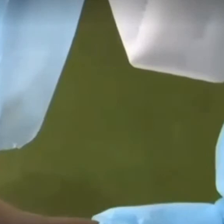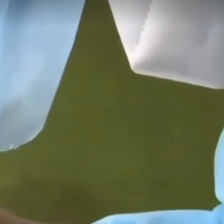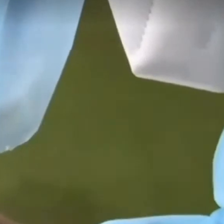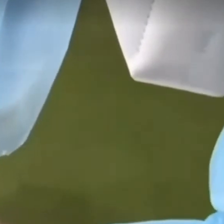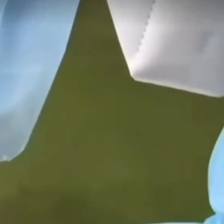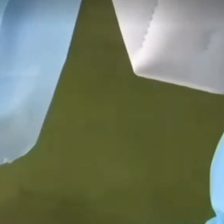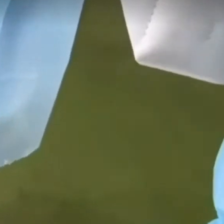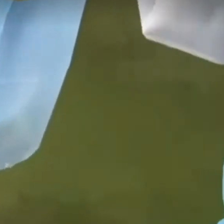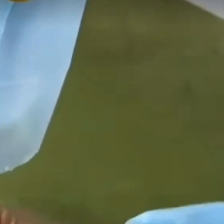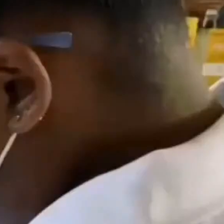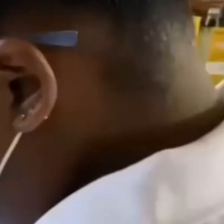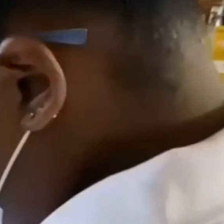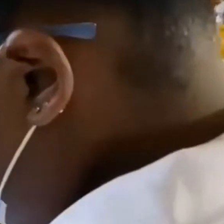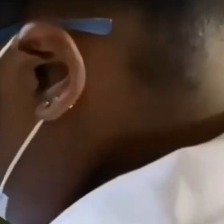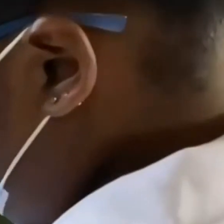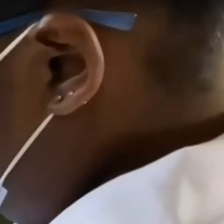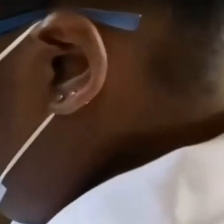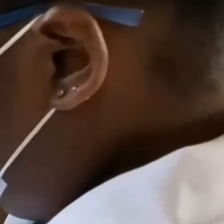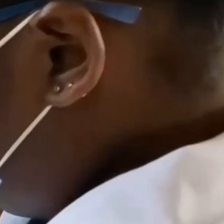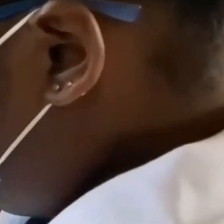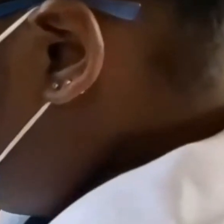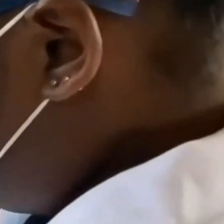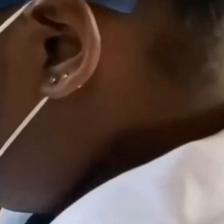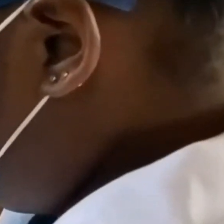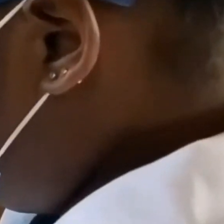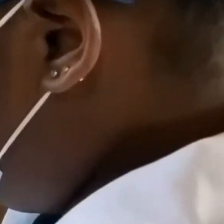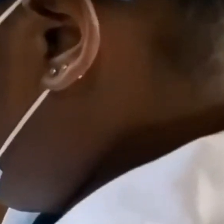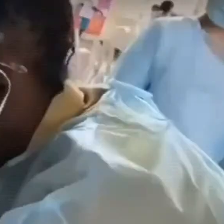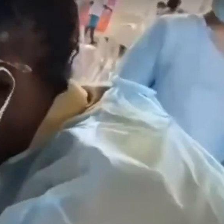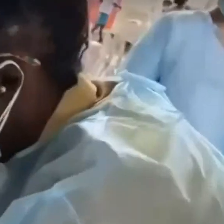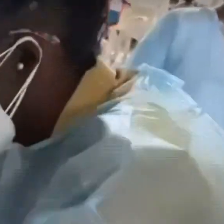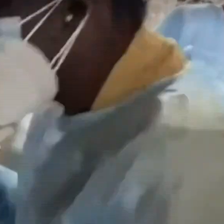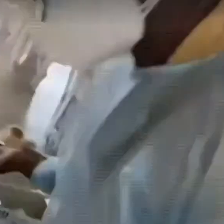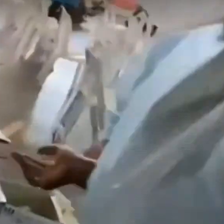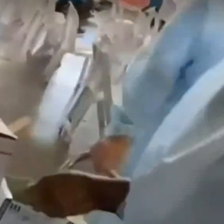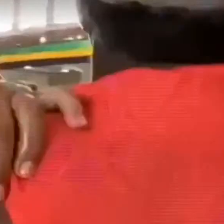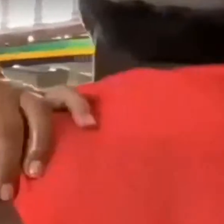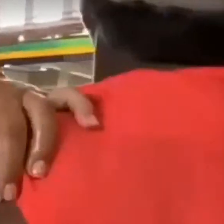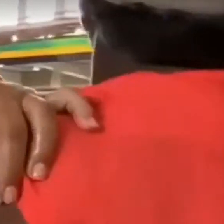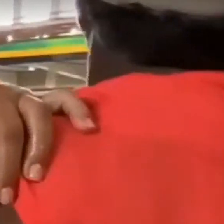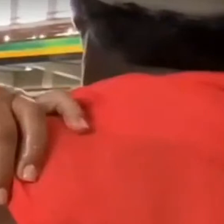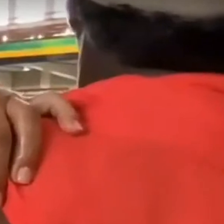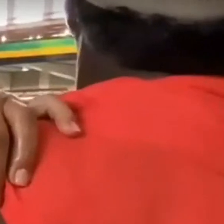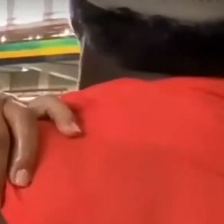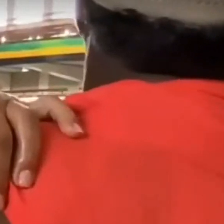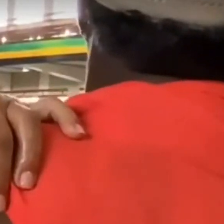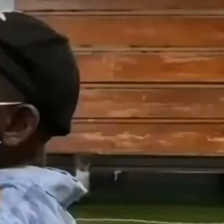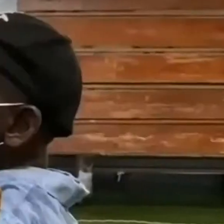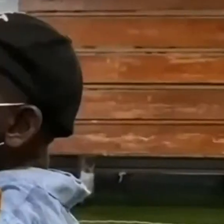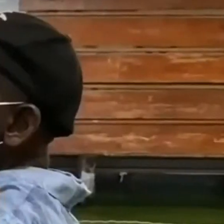beautiful day, yeah. It's a beautiful day.